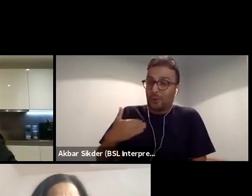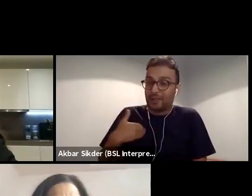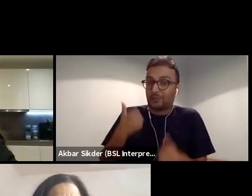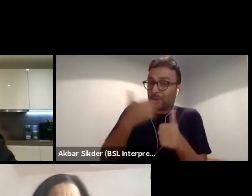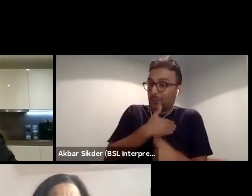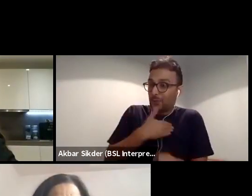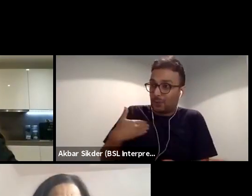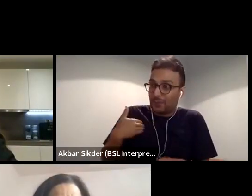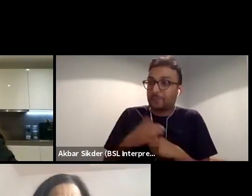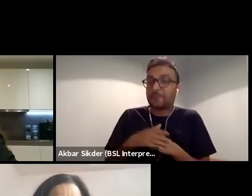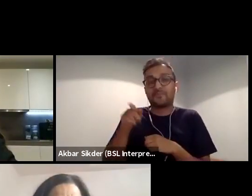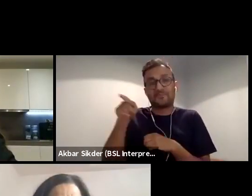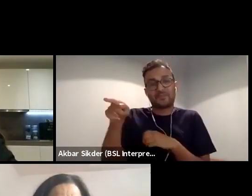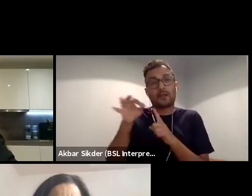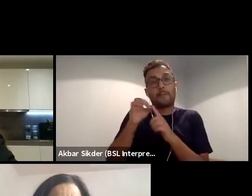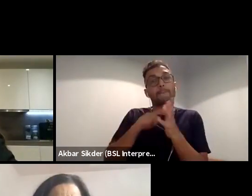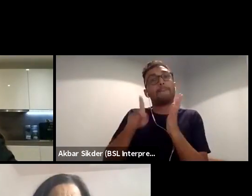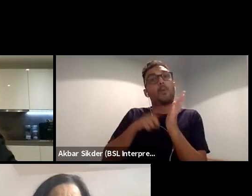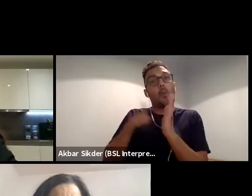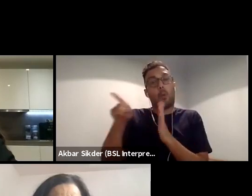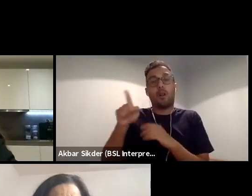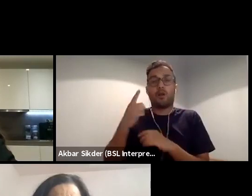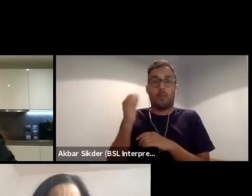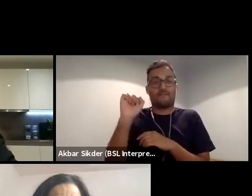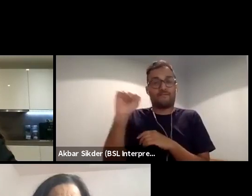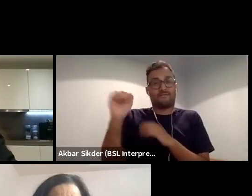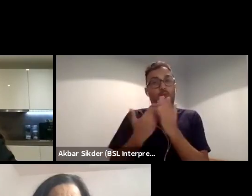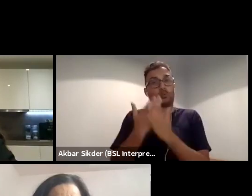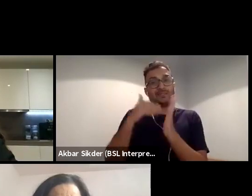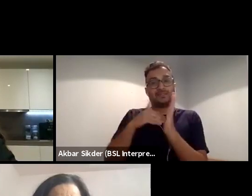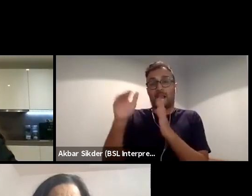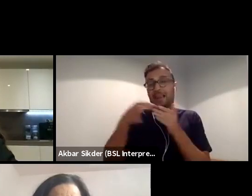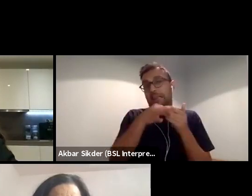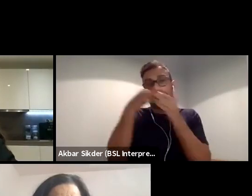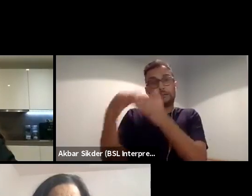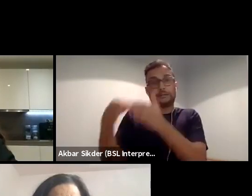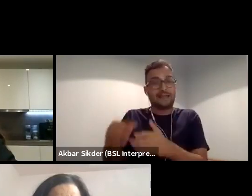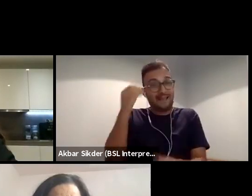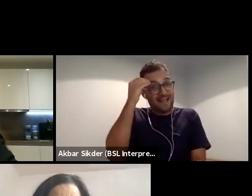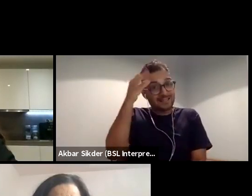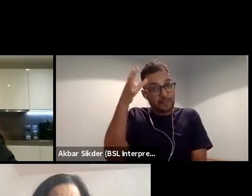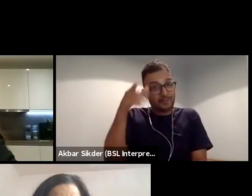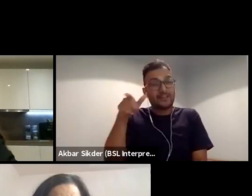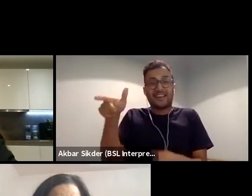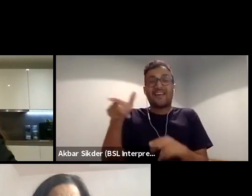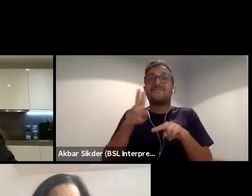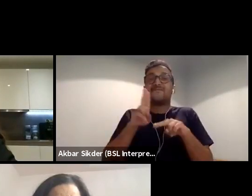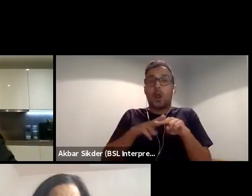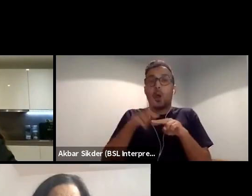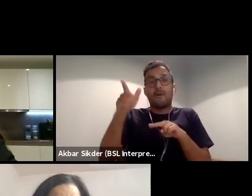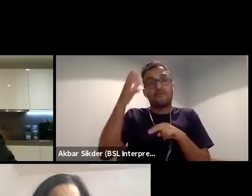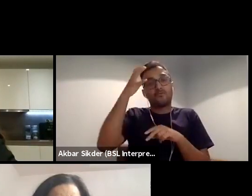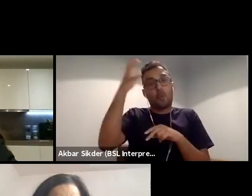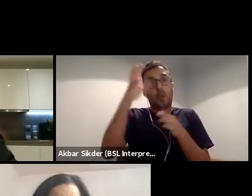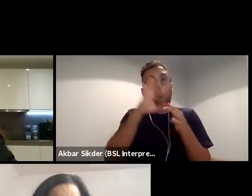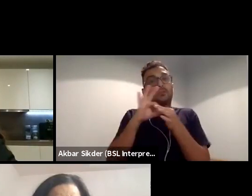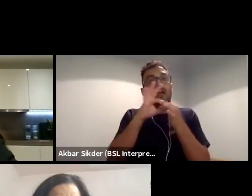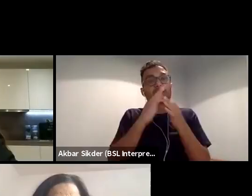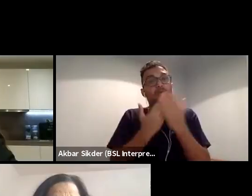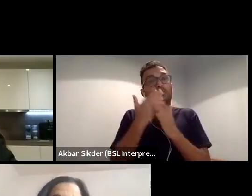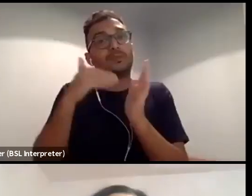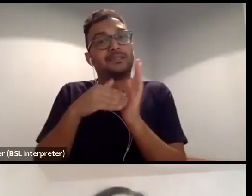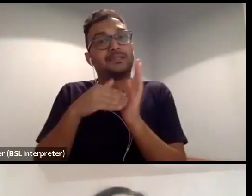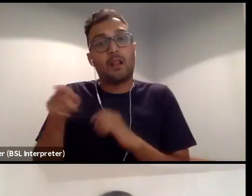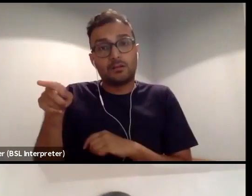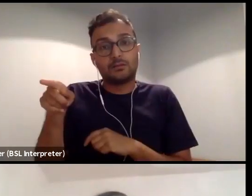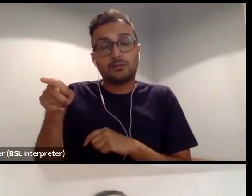Paul is one of New Zealand's leading academics and a fellow of the Royal Society of New Zealand. He was until recently the Pro-Vice